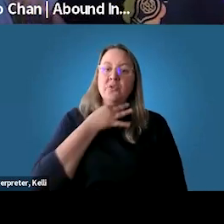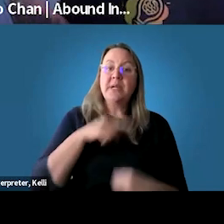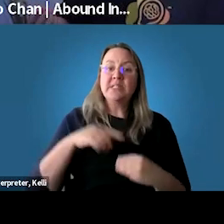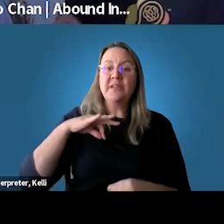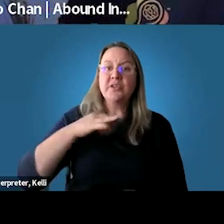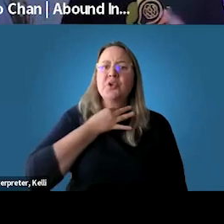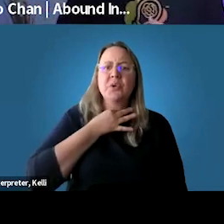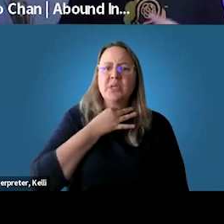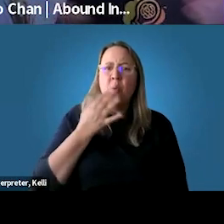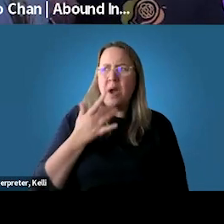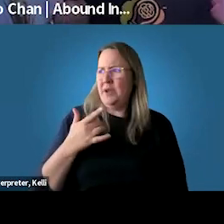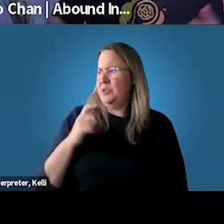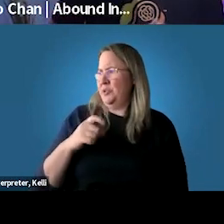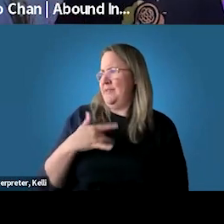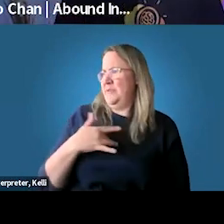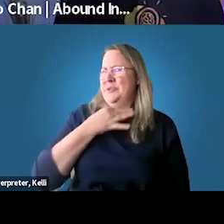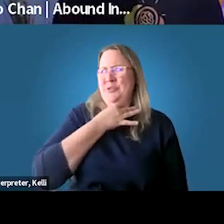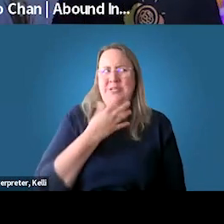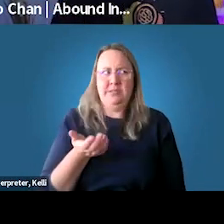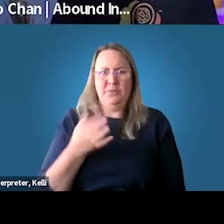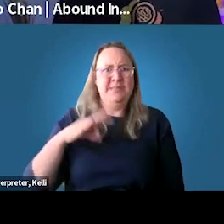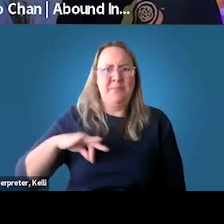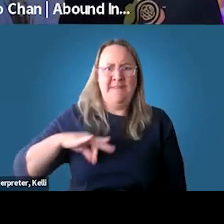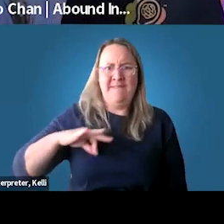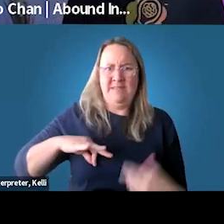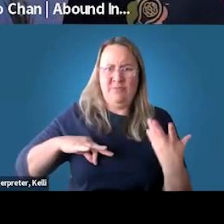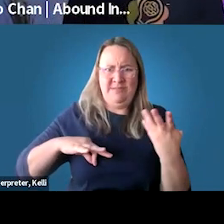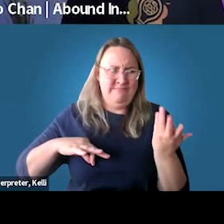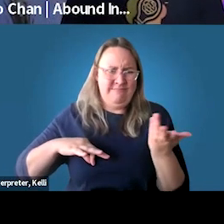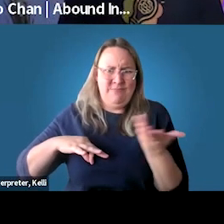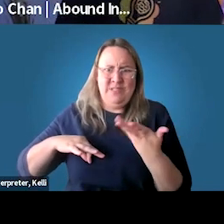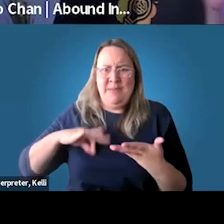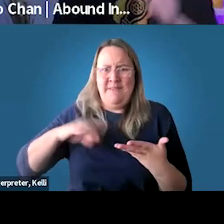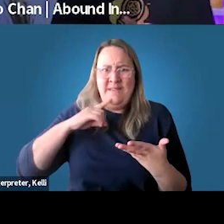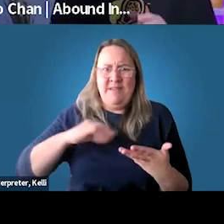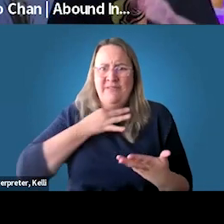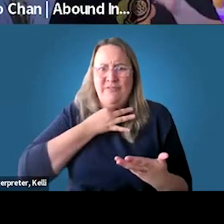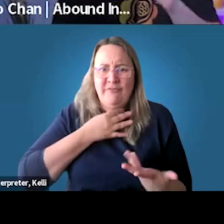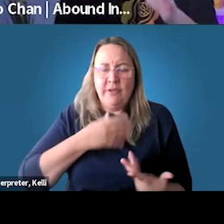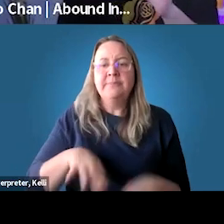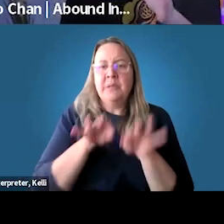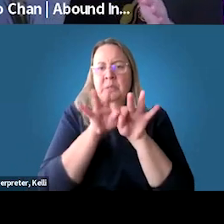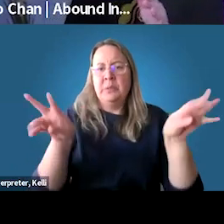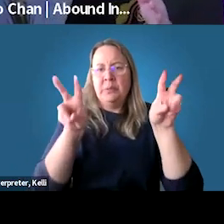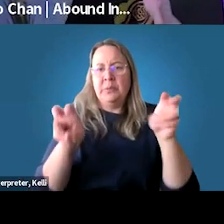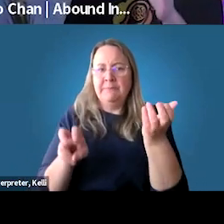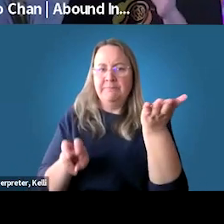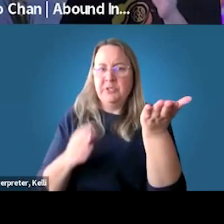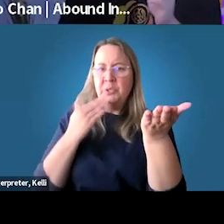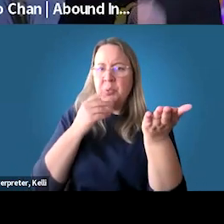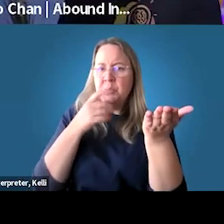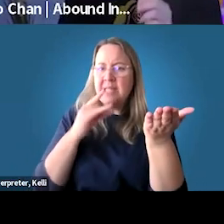because why should we be curious anyway? Is there any kind of benefit to this? Here's a quote. I'm curious if you know who said